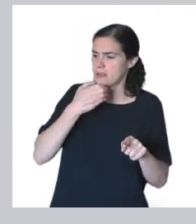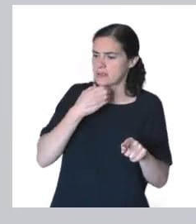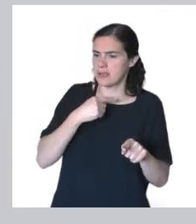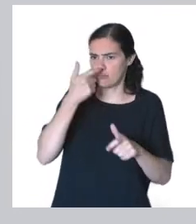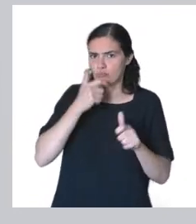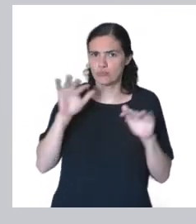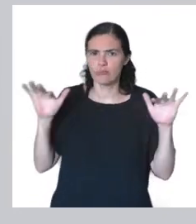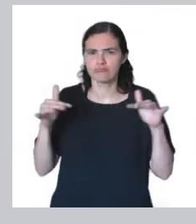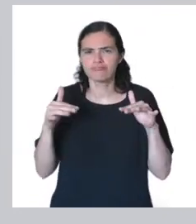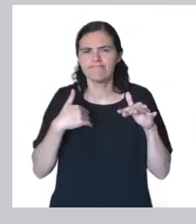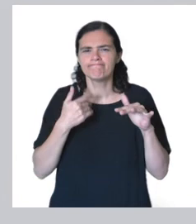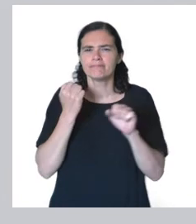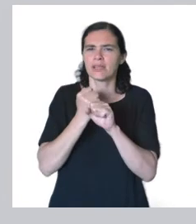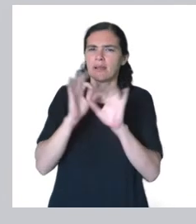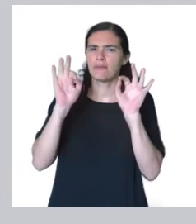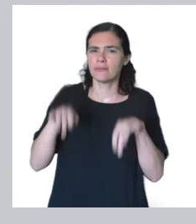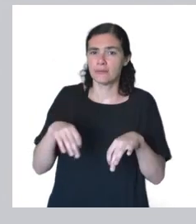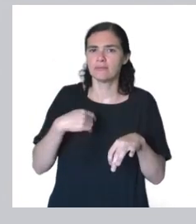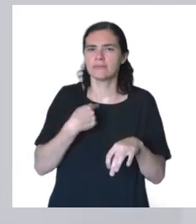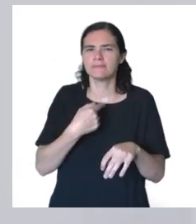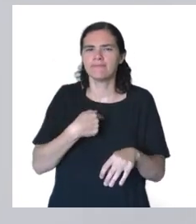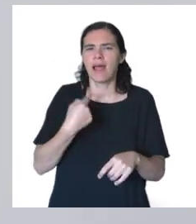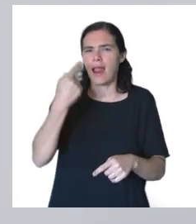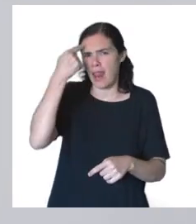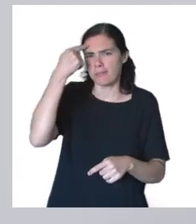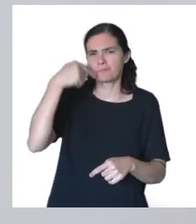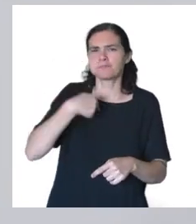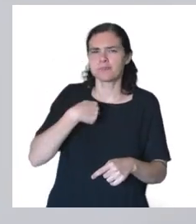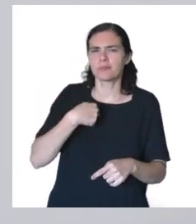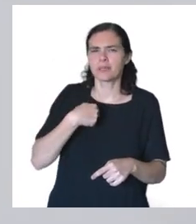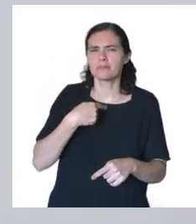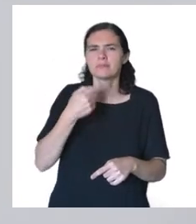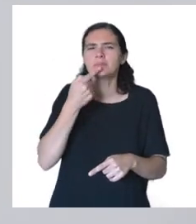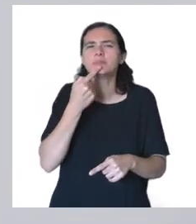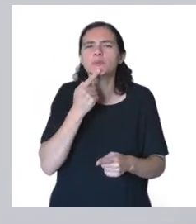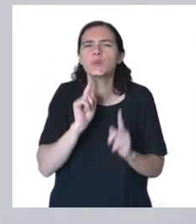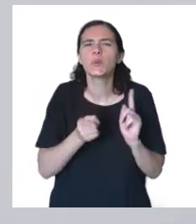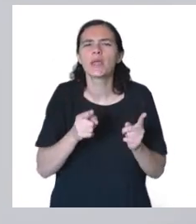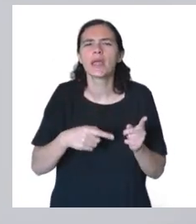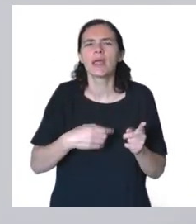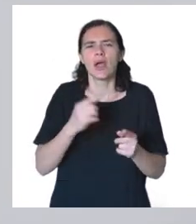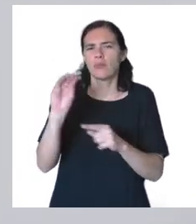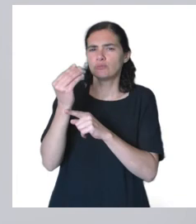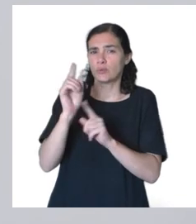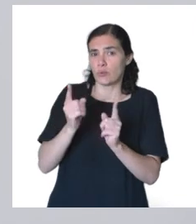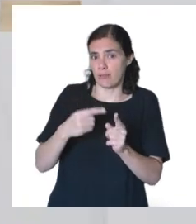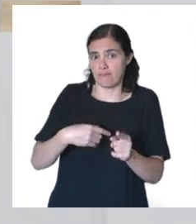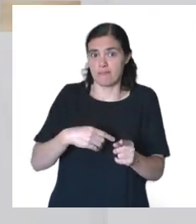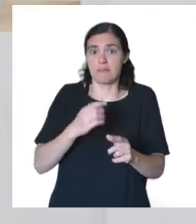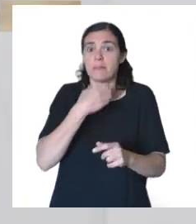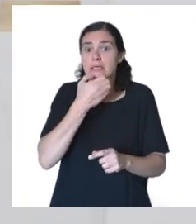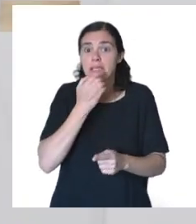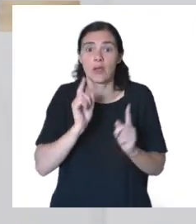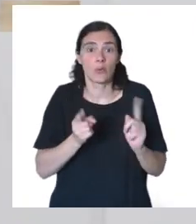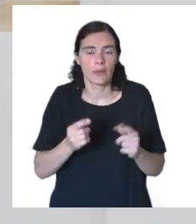apple, and as I say, the audience needs to finish the work. So you bring with you all your understanding of what this object is. What